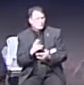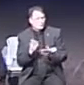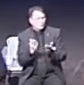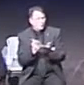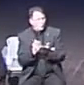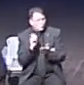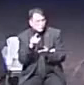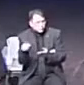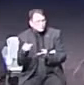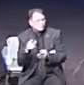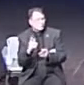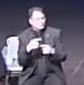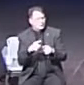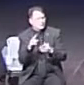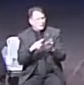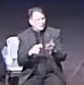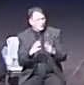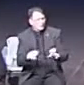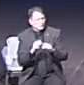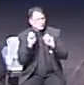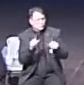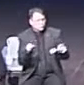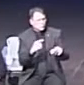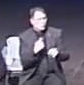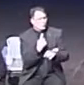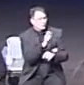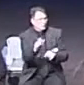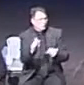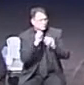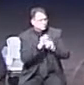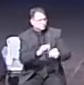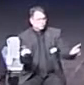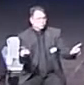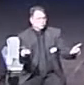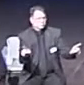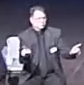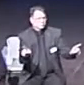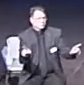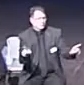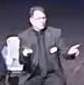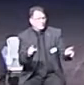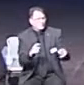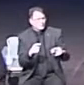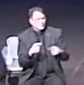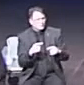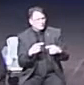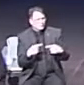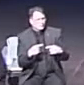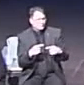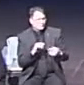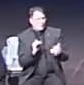arts organisations, individuals. We had both complicated feedback.